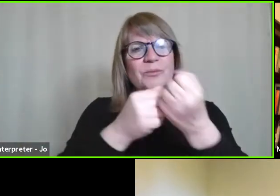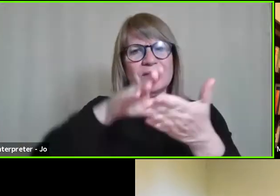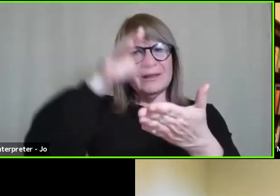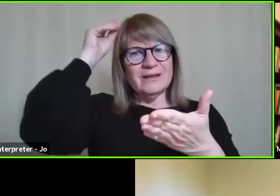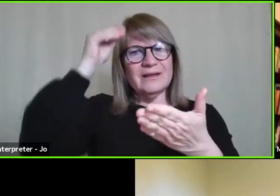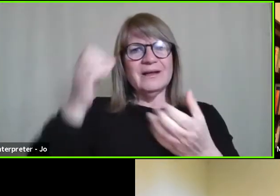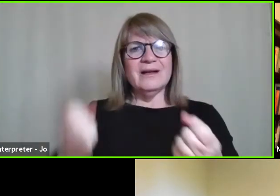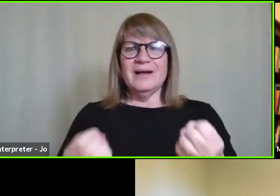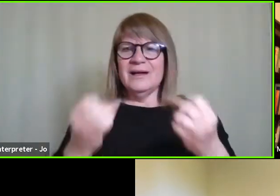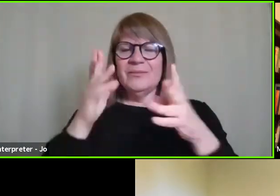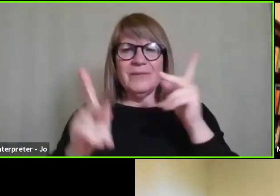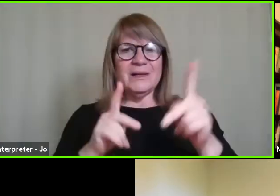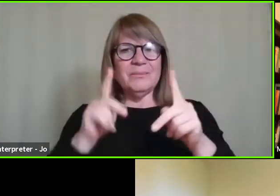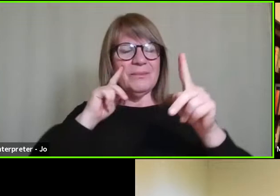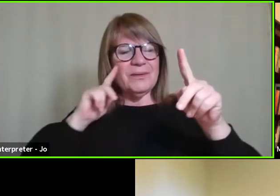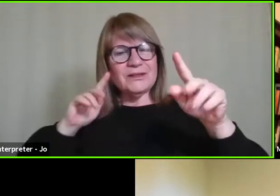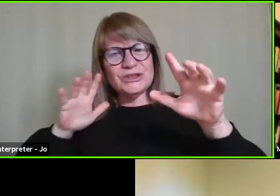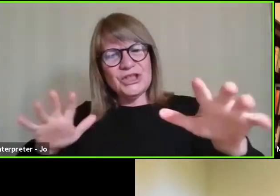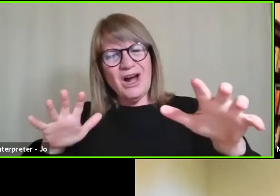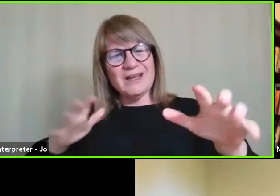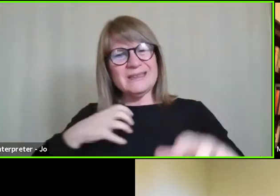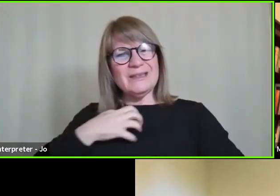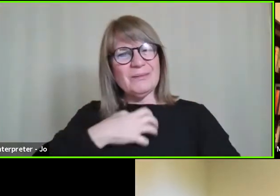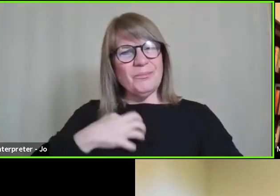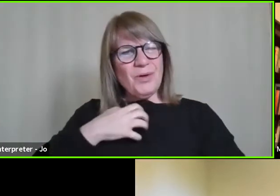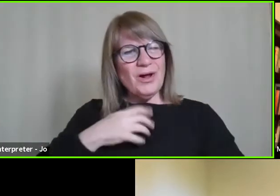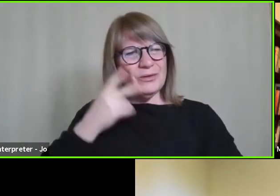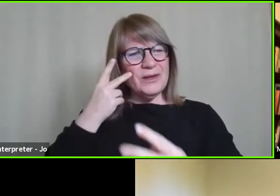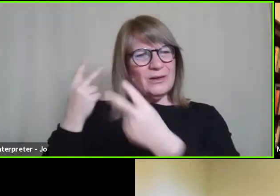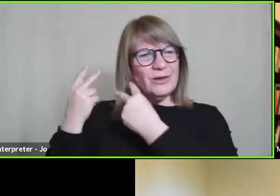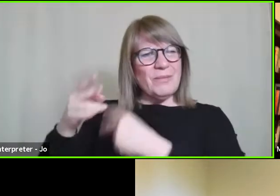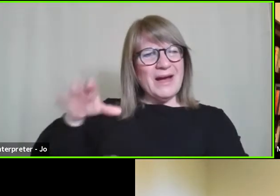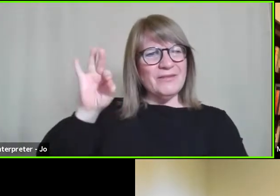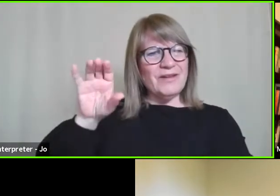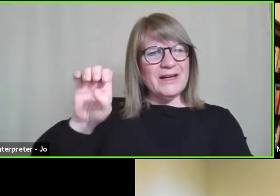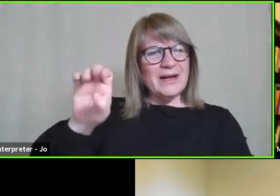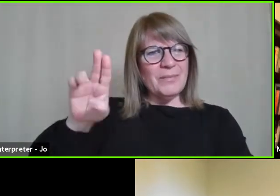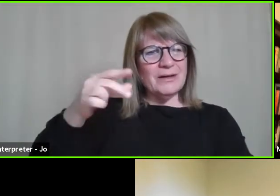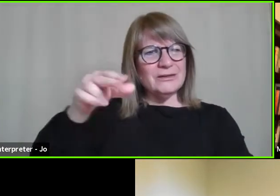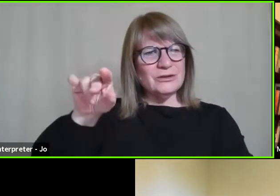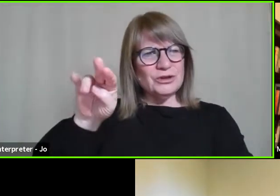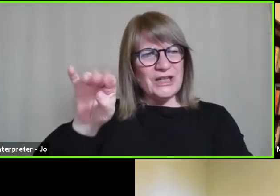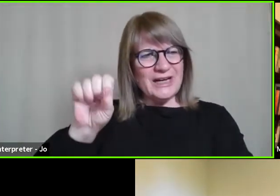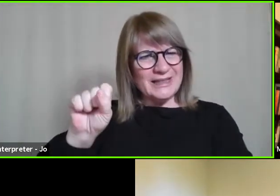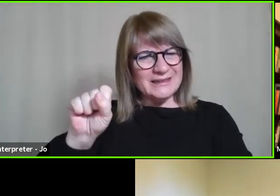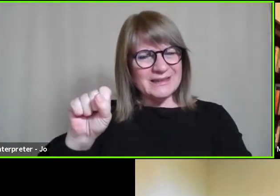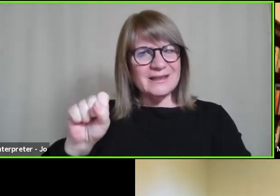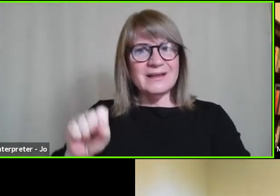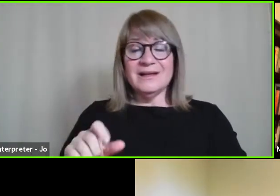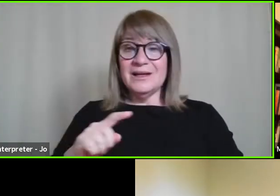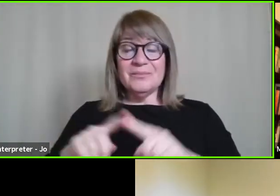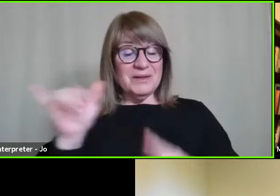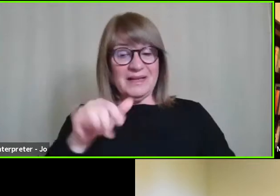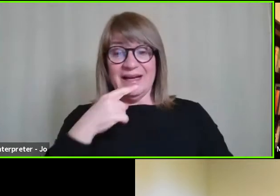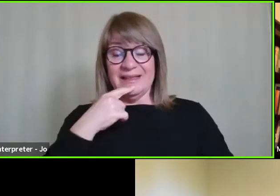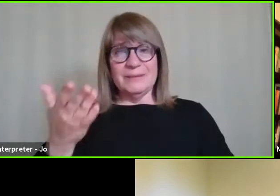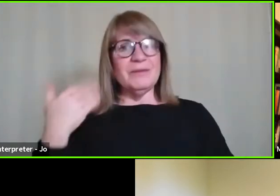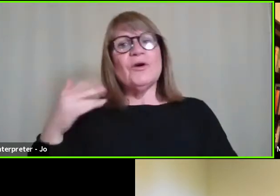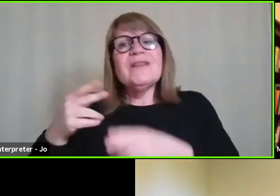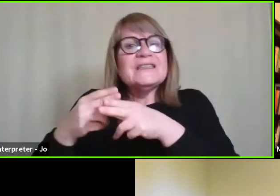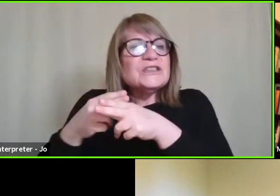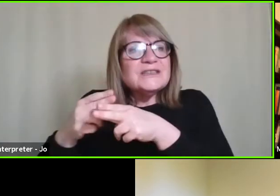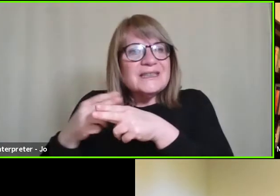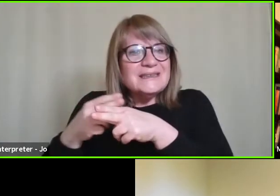appalled when they become aware of this history and in many cases that can shut people down but i said earlier that that's that's a temporary state of